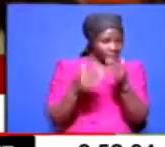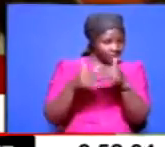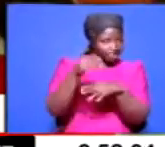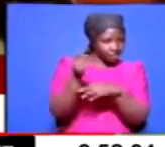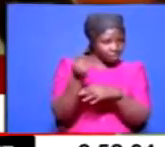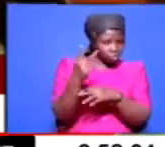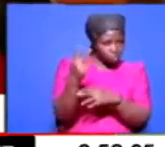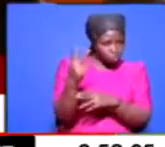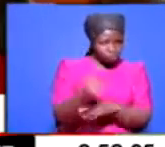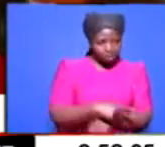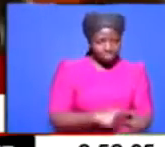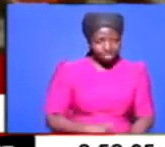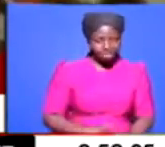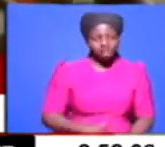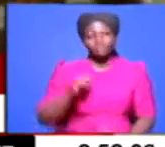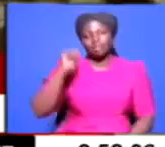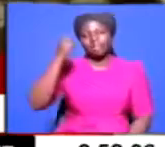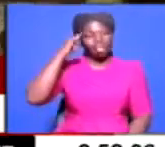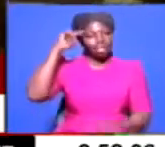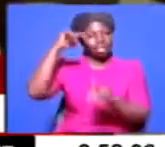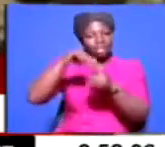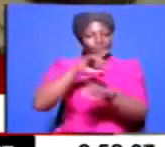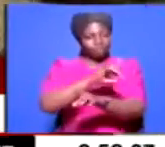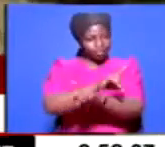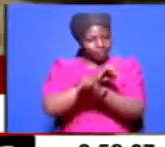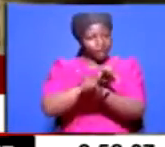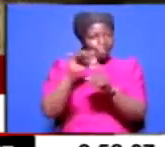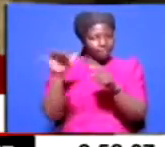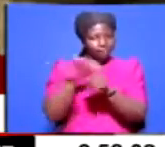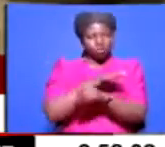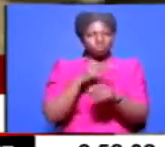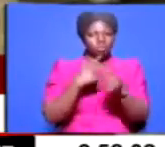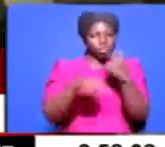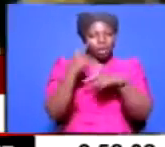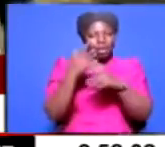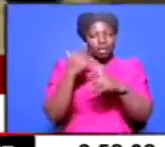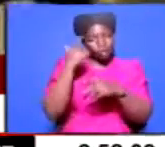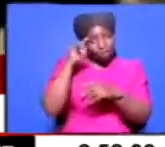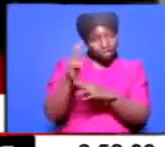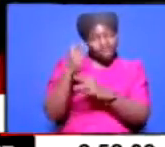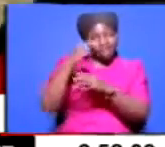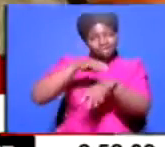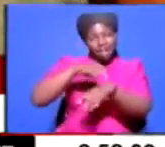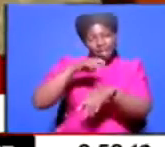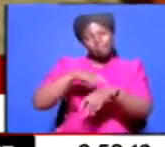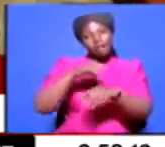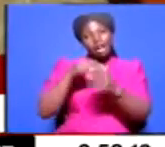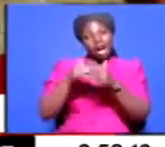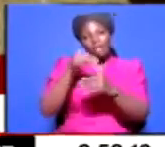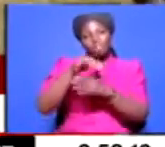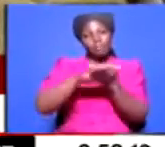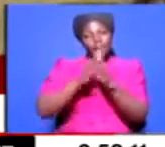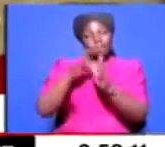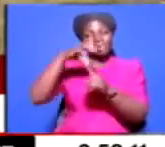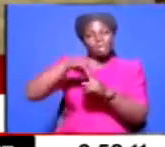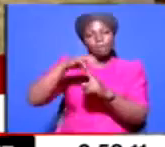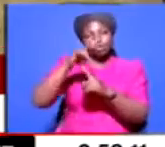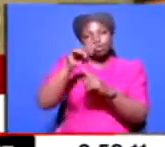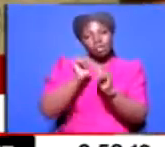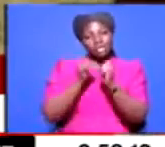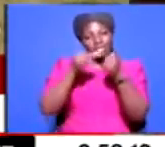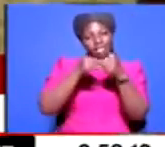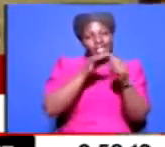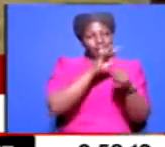next 2 months. Kenya is targeting to defend the overall title for the second year running after emerging champions in 2018 in Finland